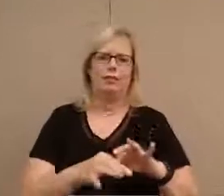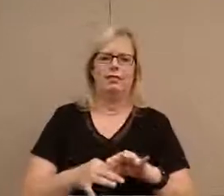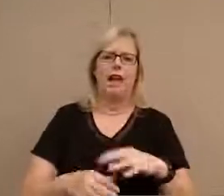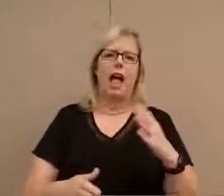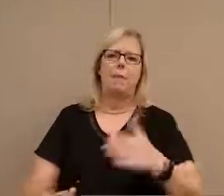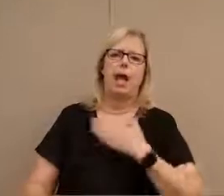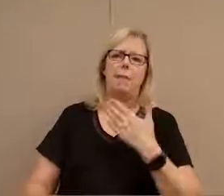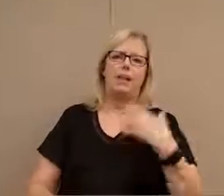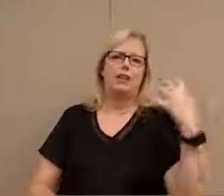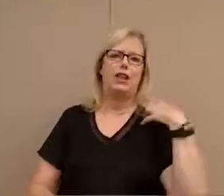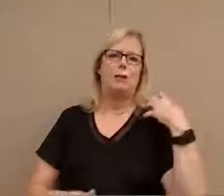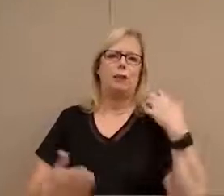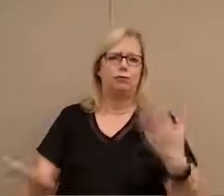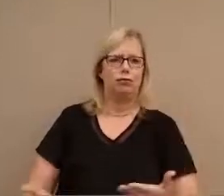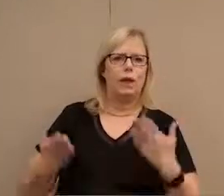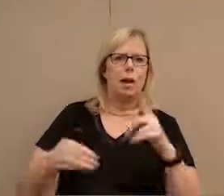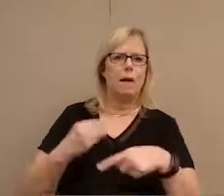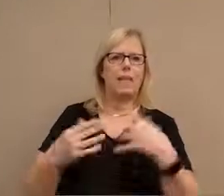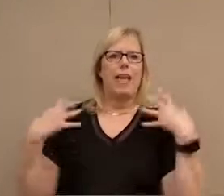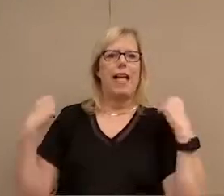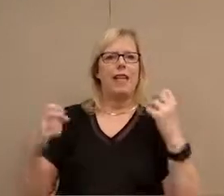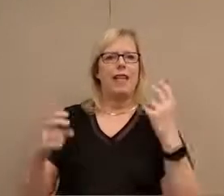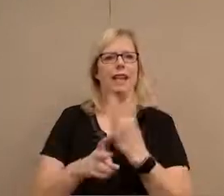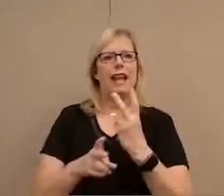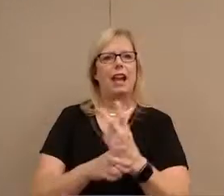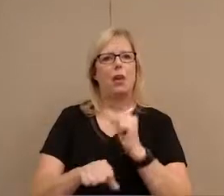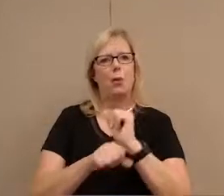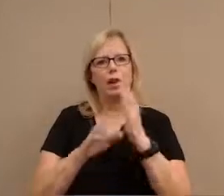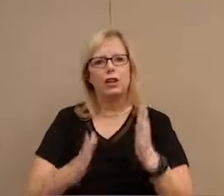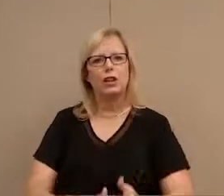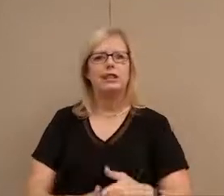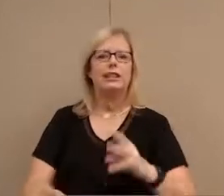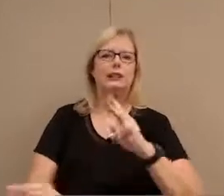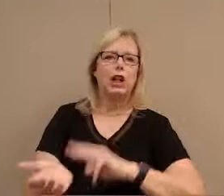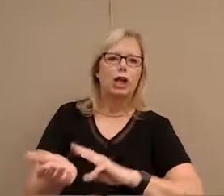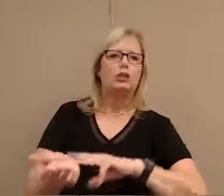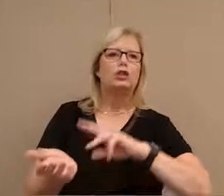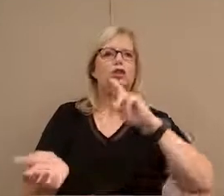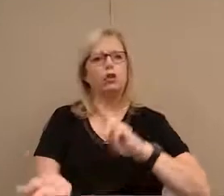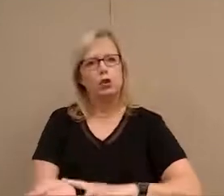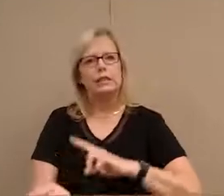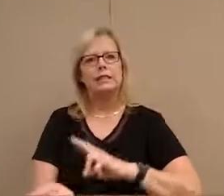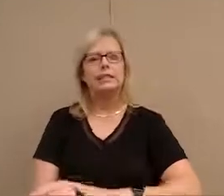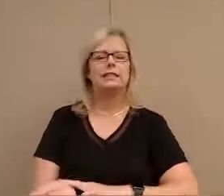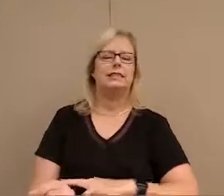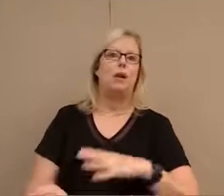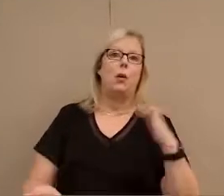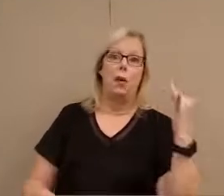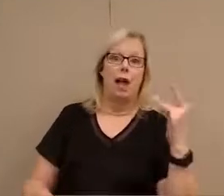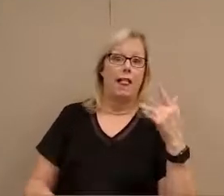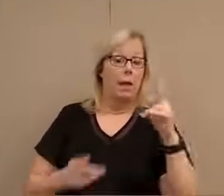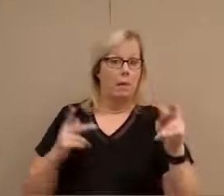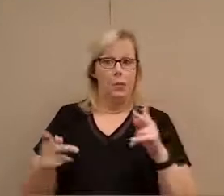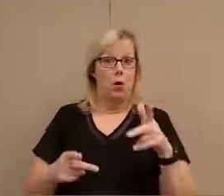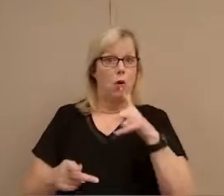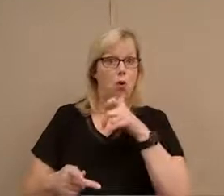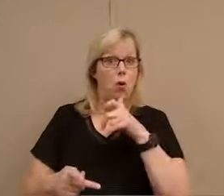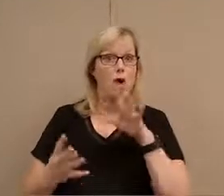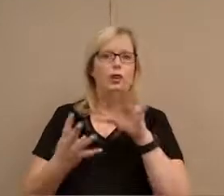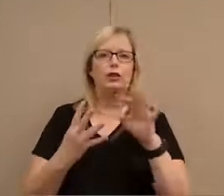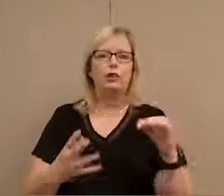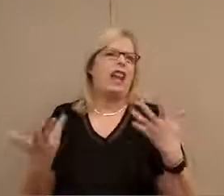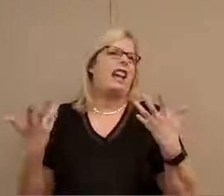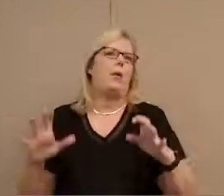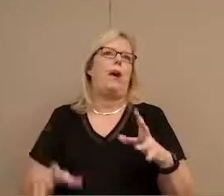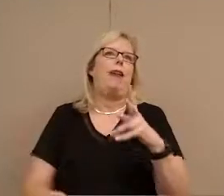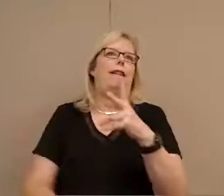I'm glad the chairman brought up about the healthcare providers, the physicians, the nurses, because the people who choose not to